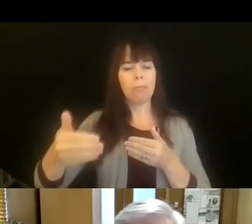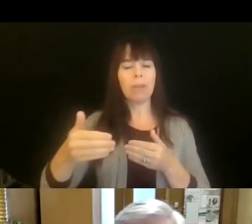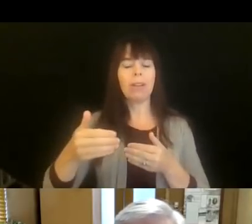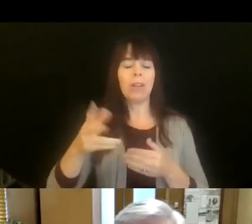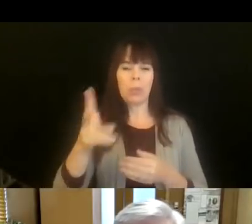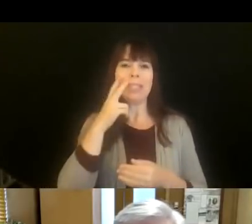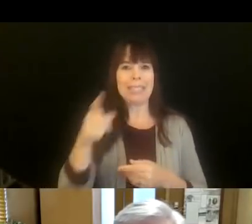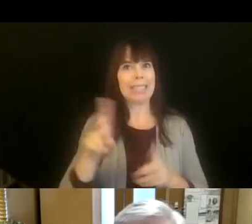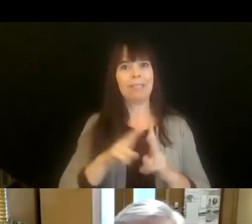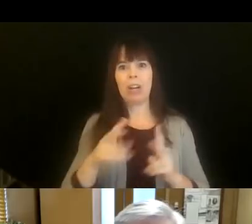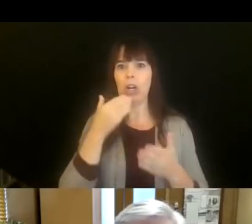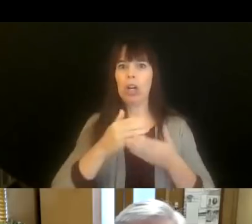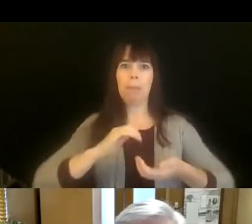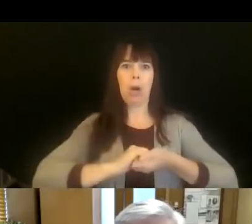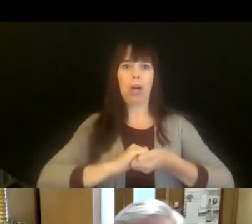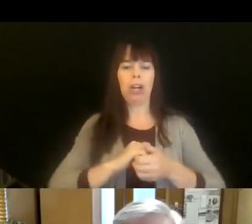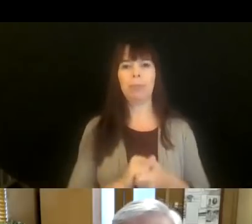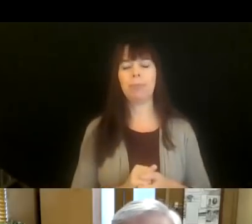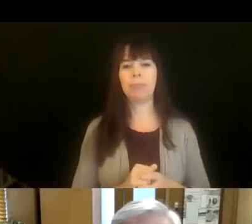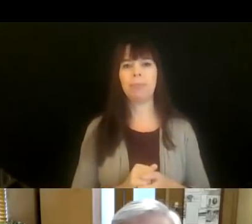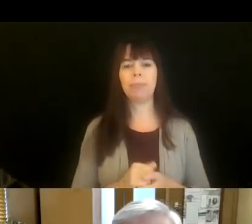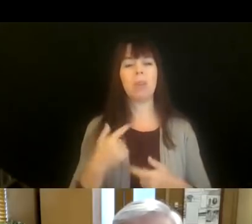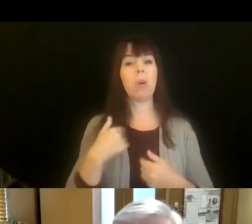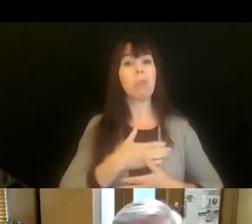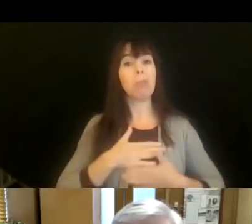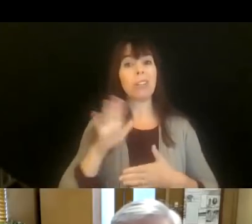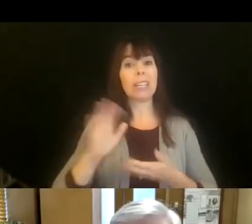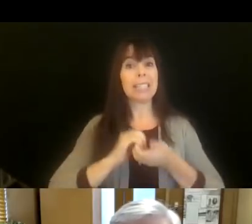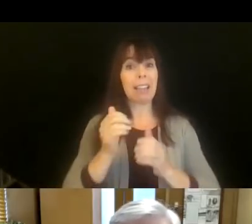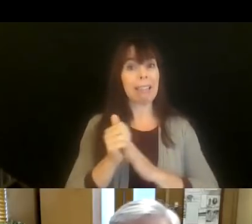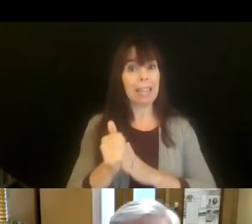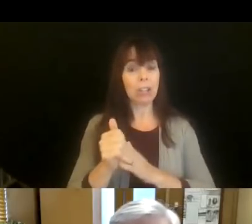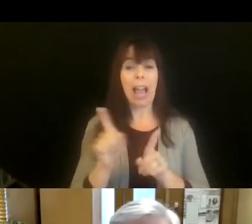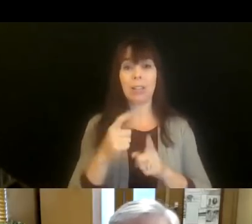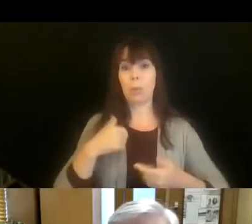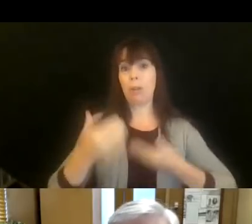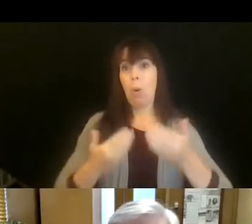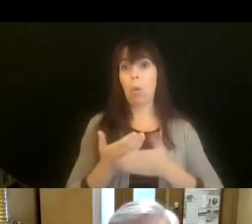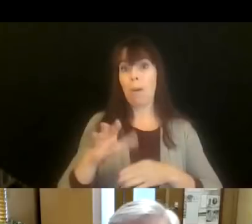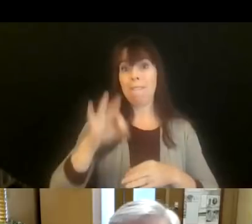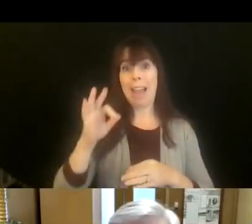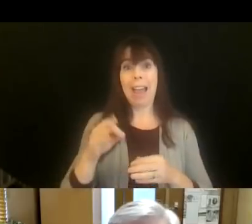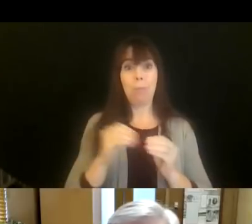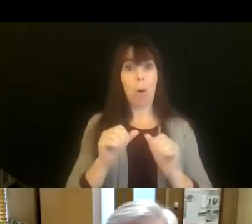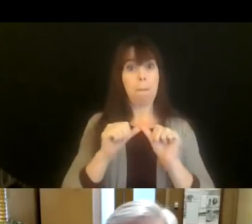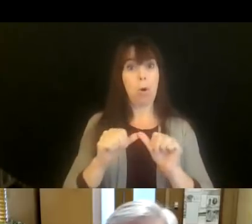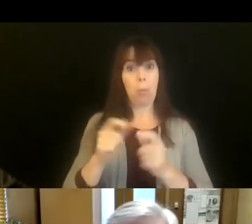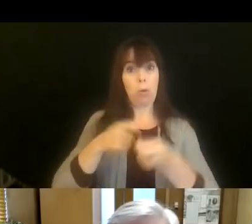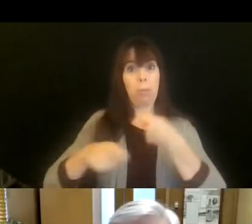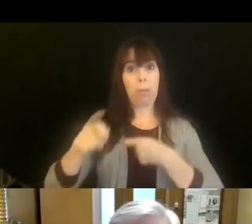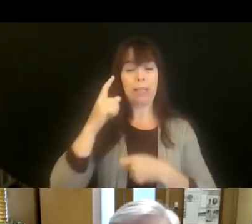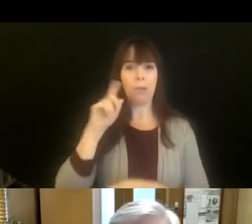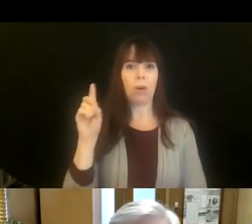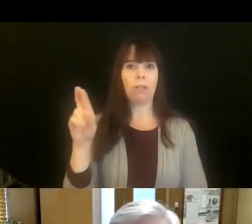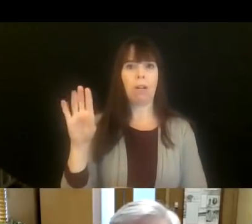an exceptional partner. We appreciate his leadership as we work through the process of finding a permanent replacement for Dr.